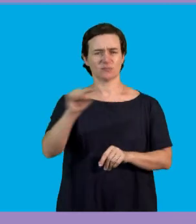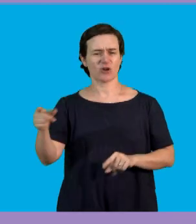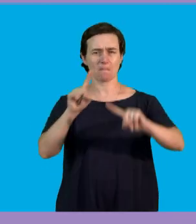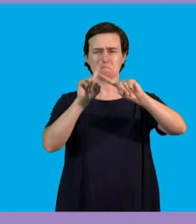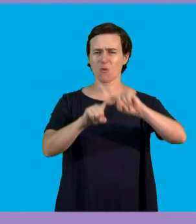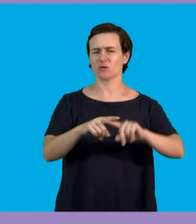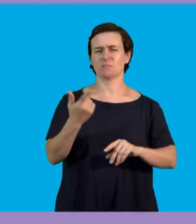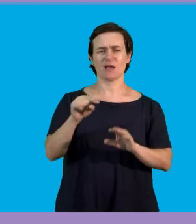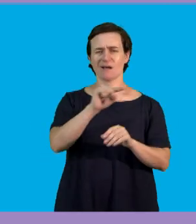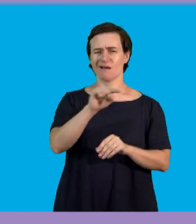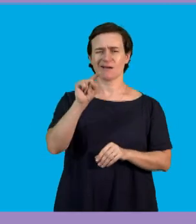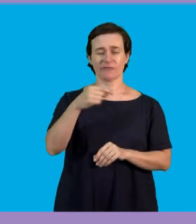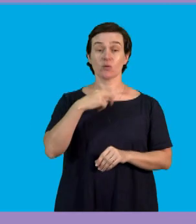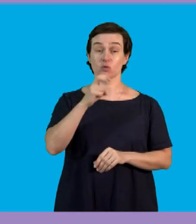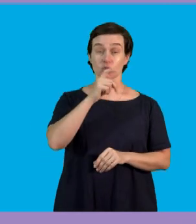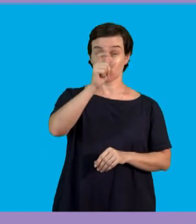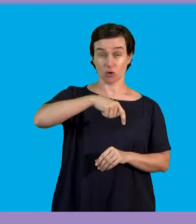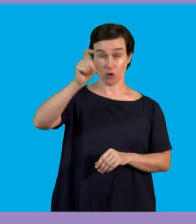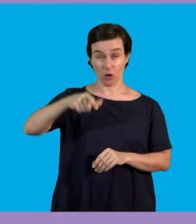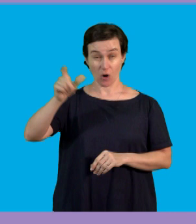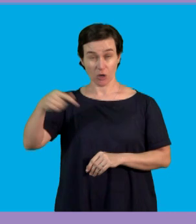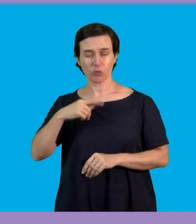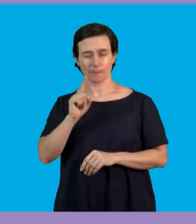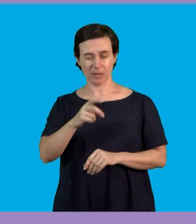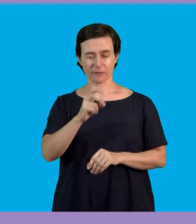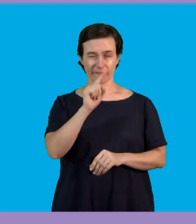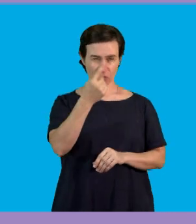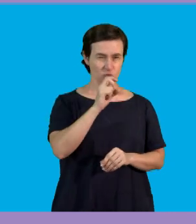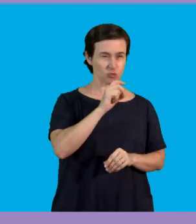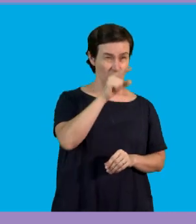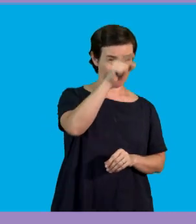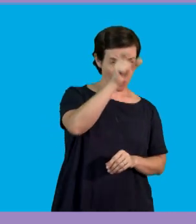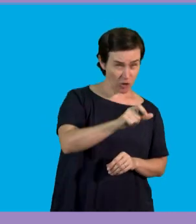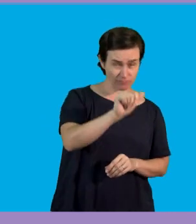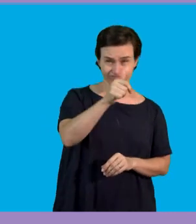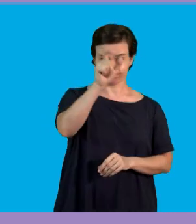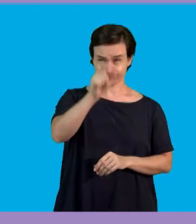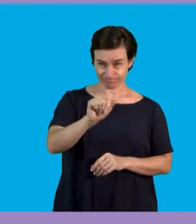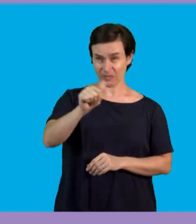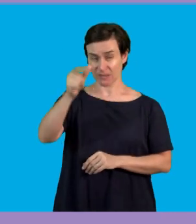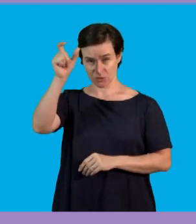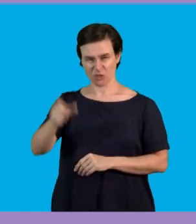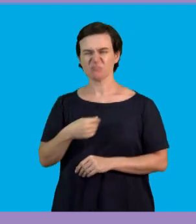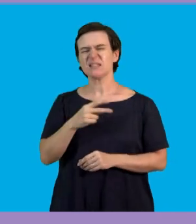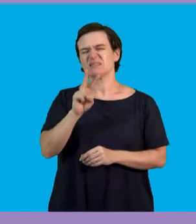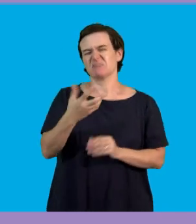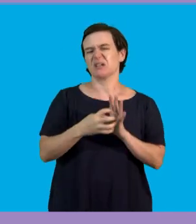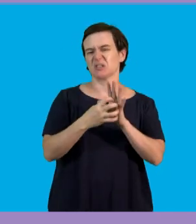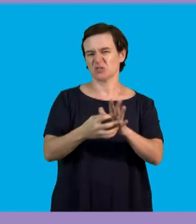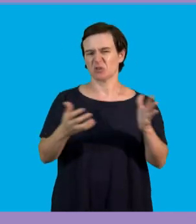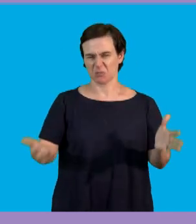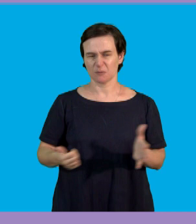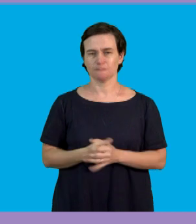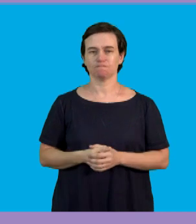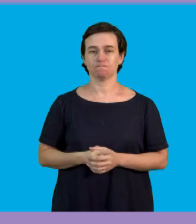columns, we work with each column at a time. Let's look at some examples of how we can do that.